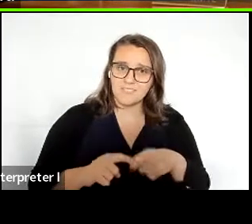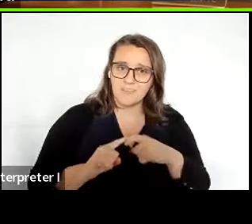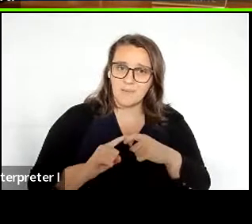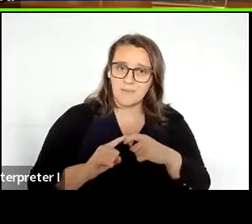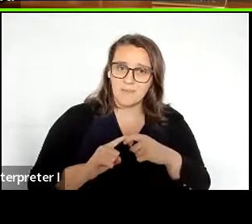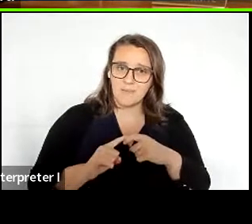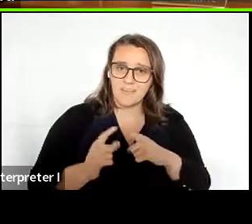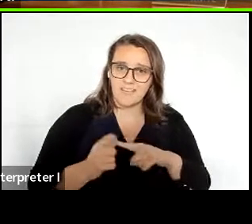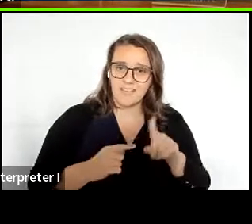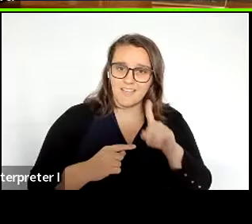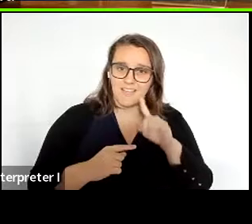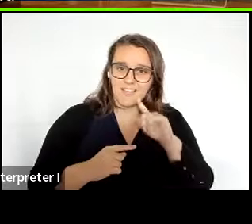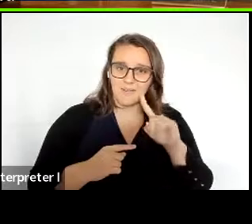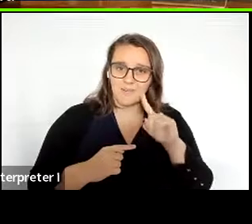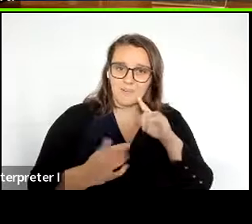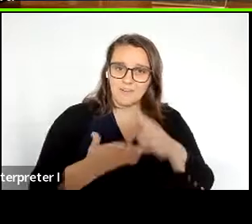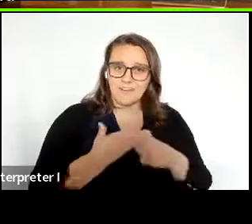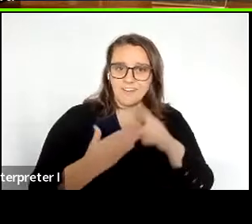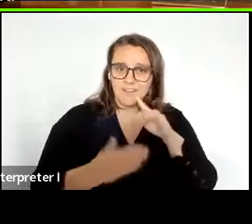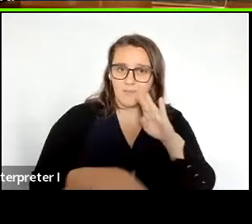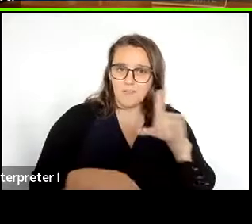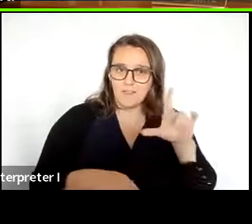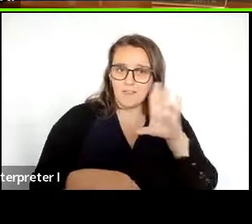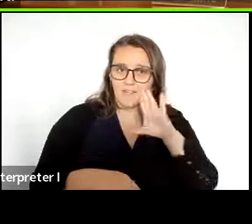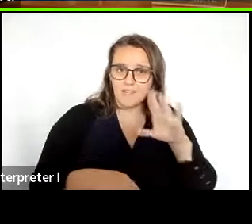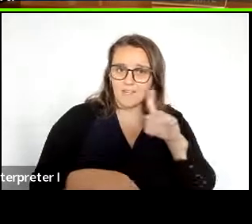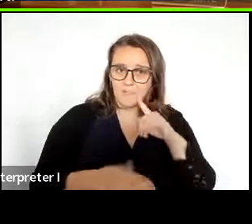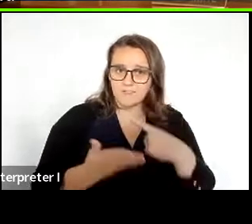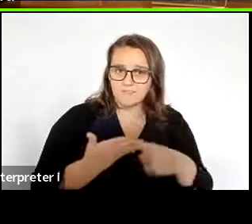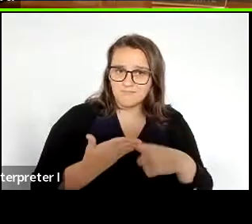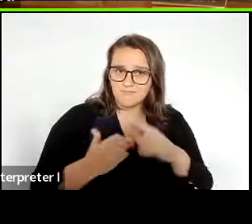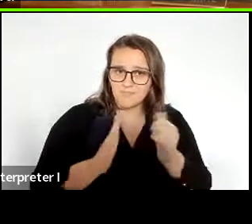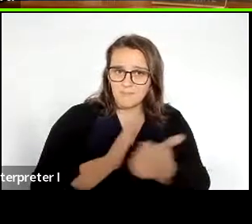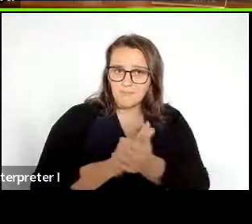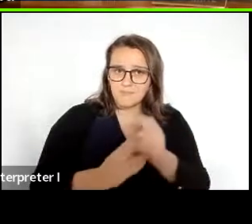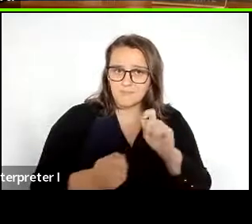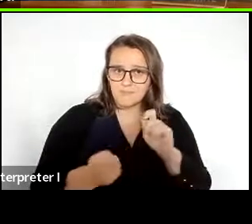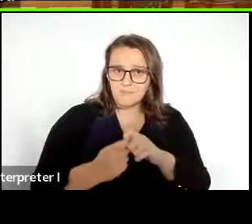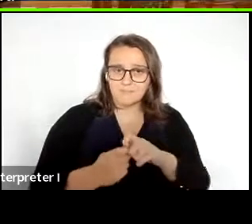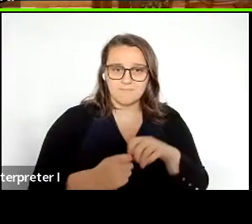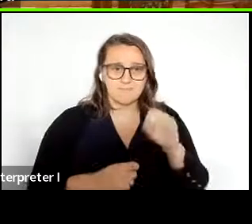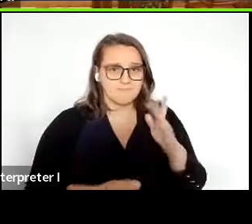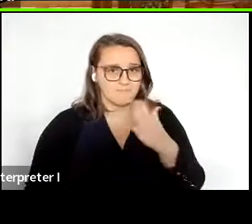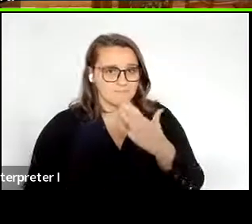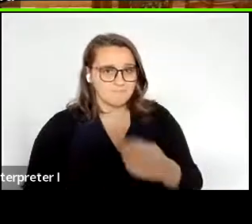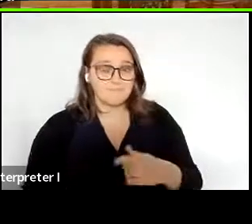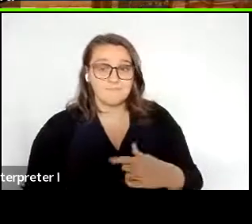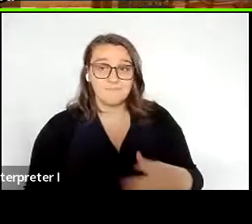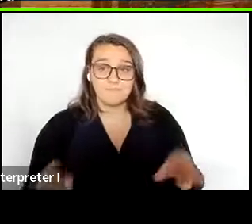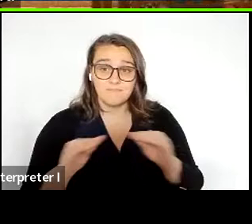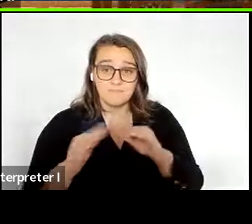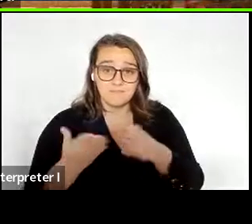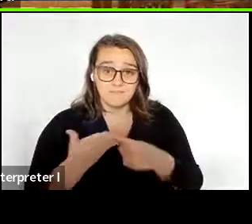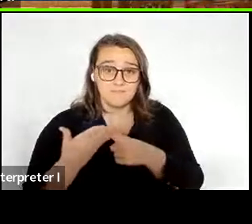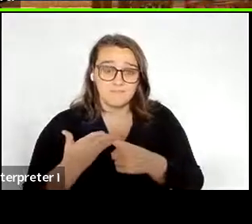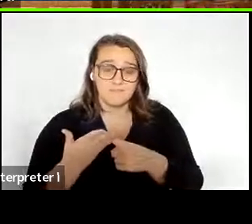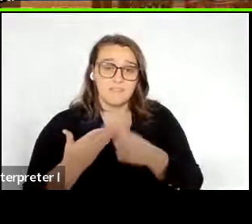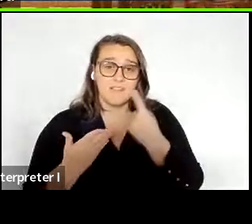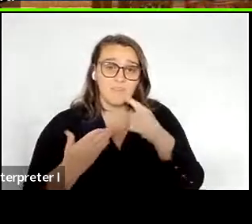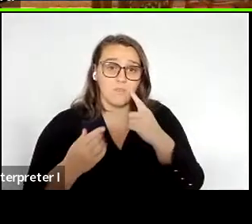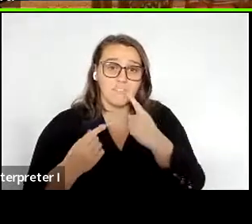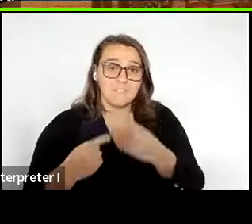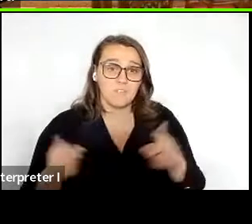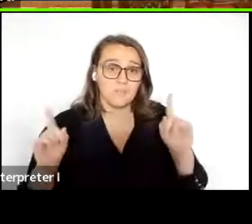And then when we get to the underlying bill, I can address the amendments more specifically. All right. Thank you. Is there further discussion on the